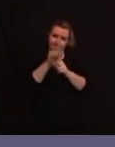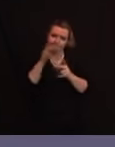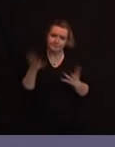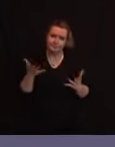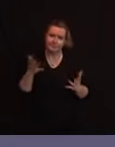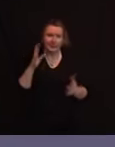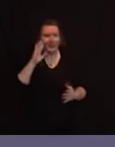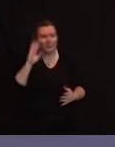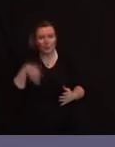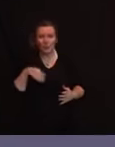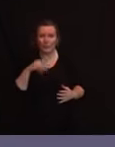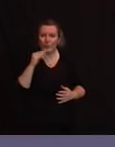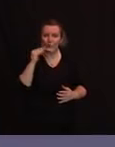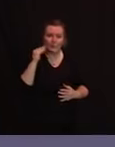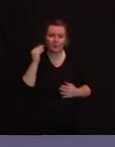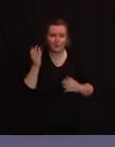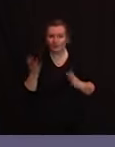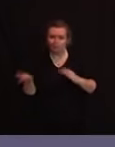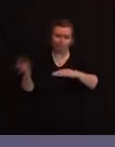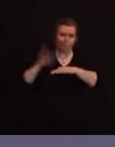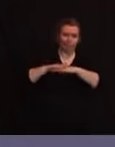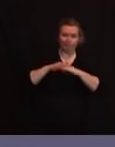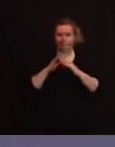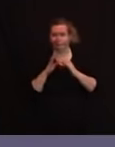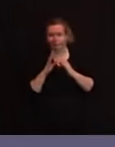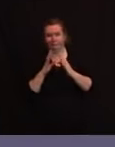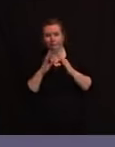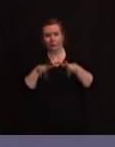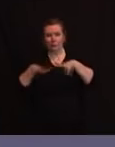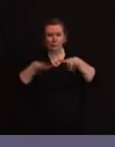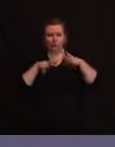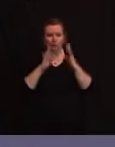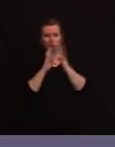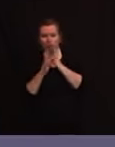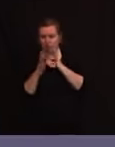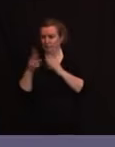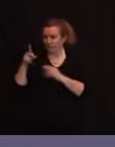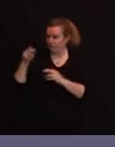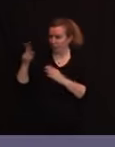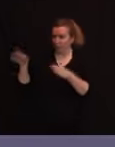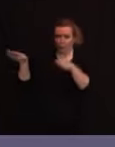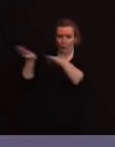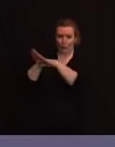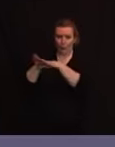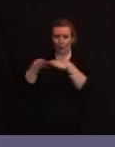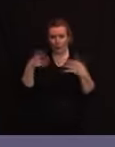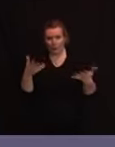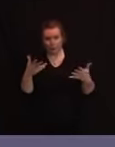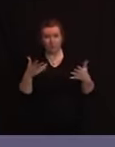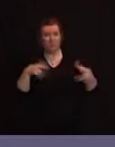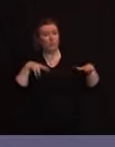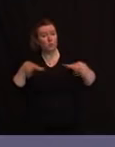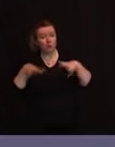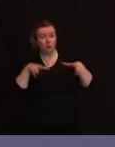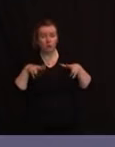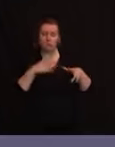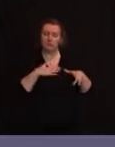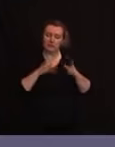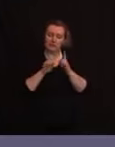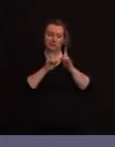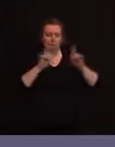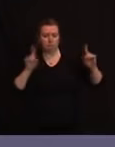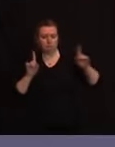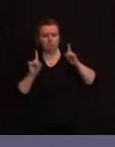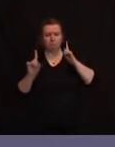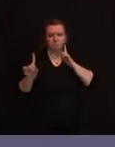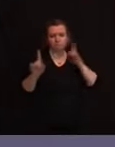really, really be careful. Social distancing. So if you're walking, please keep your 6 feet, or you're jogging. As it relates to masks,